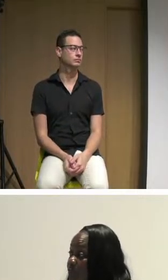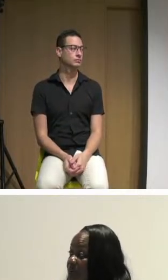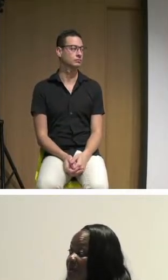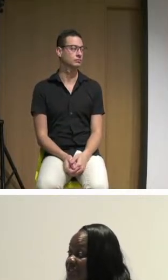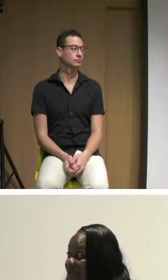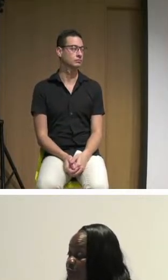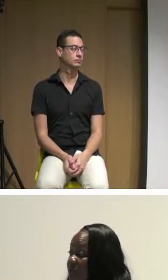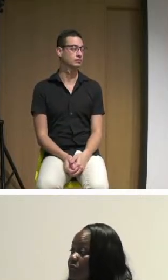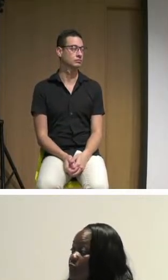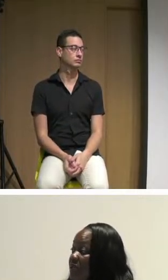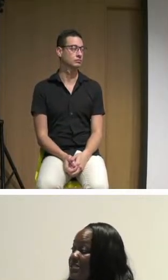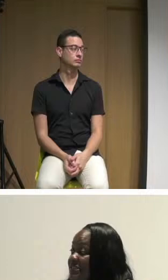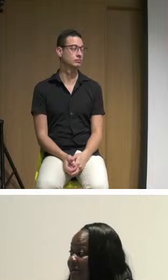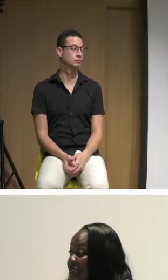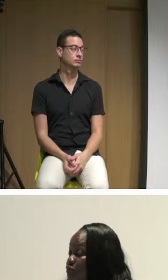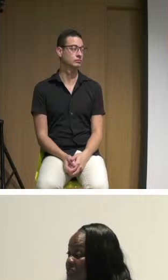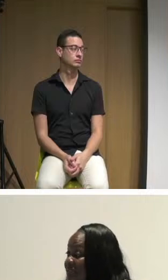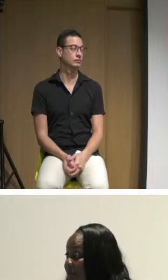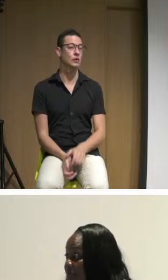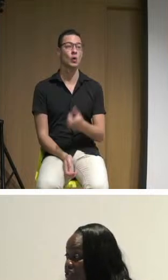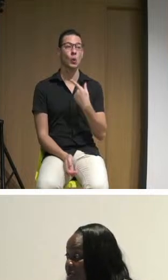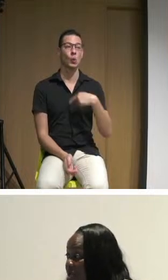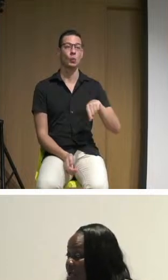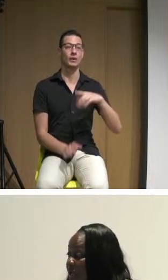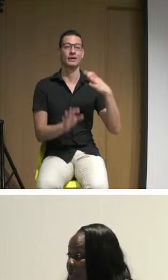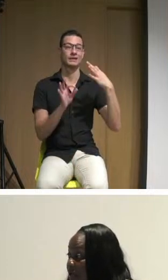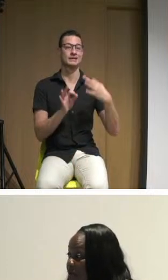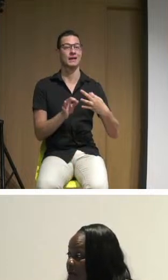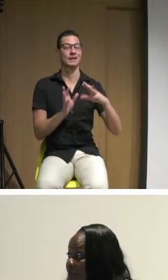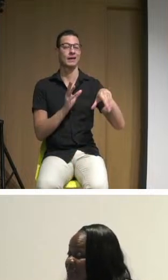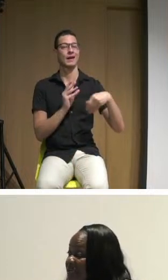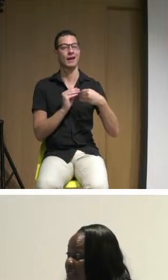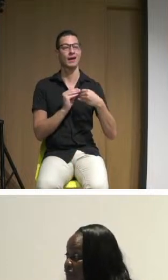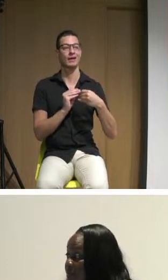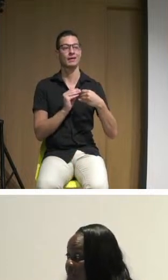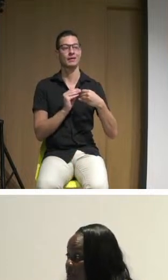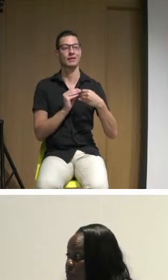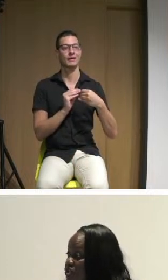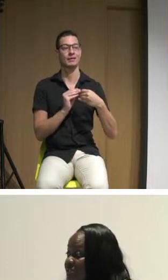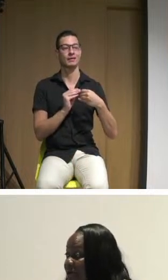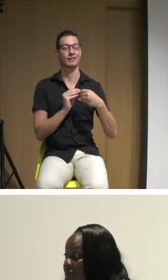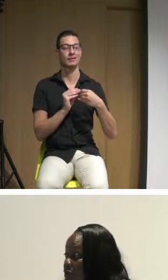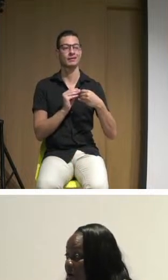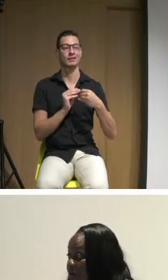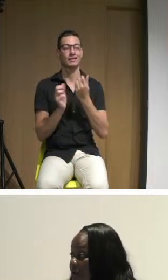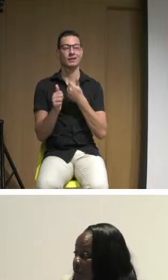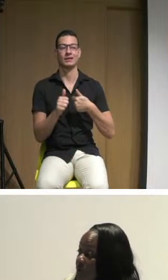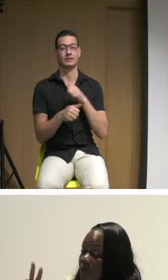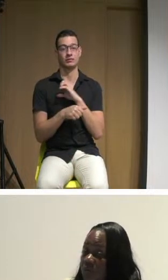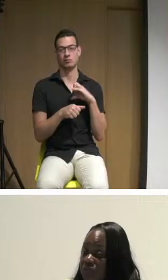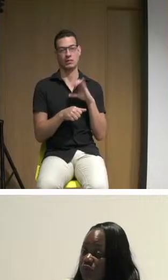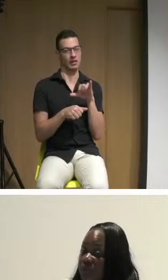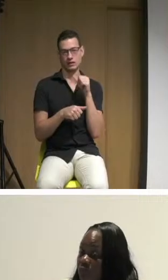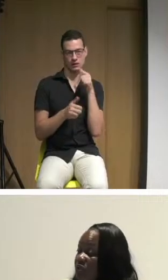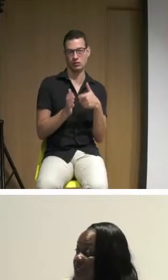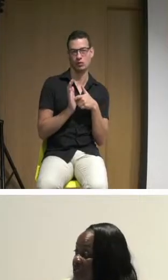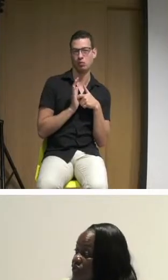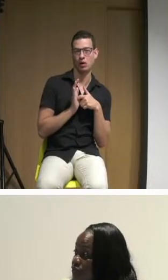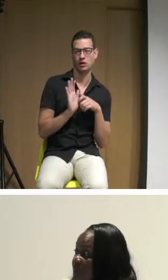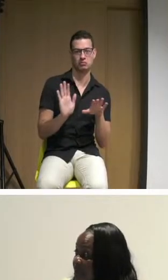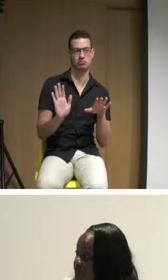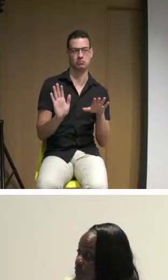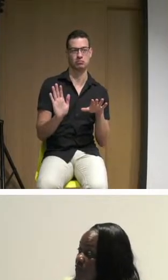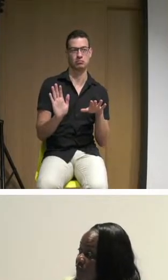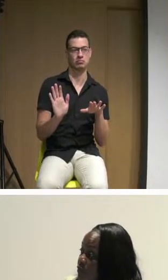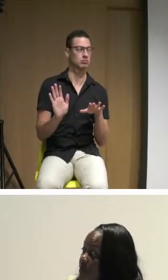vote that we must have. We decided to establish a executive committee, which is not required. So we would need to